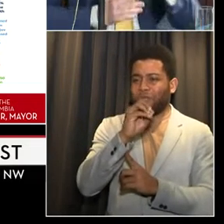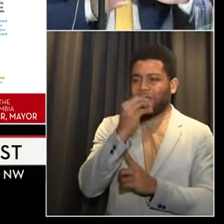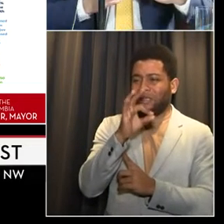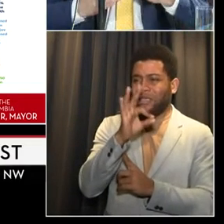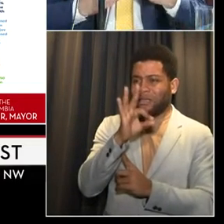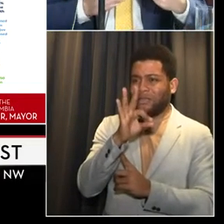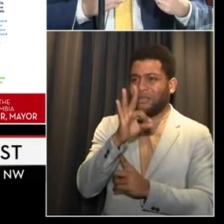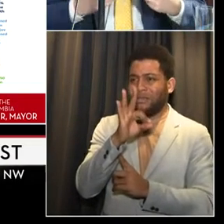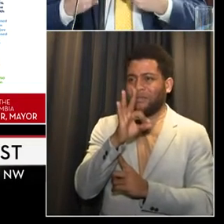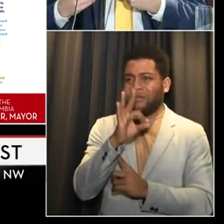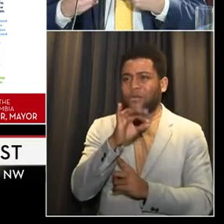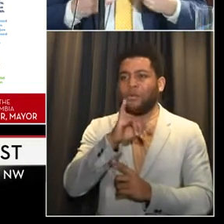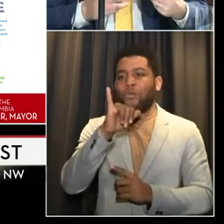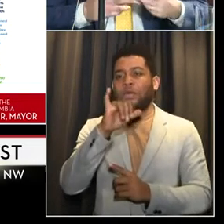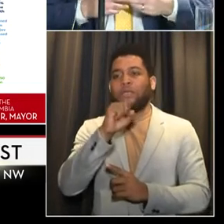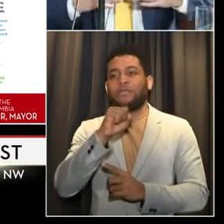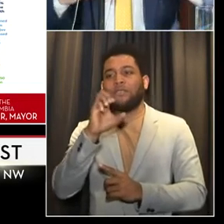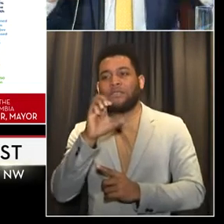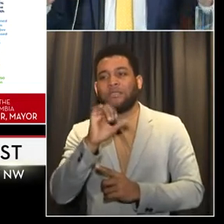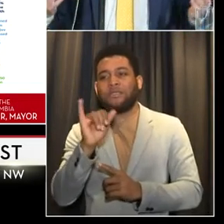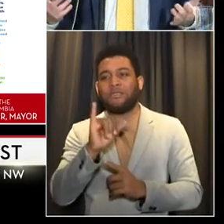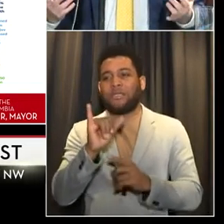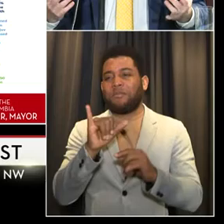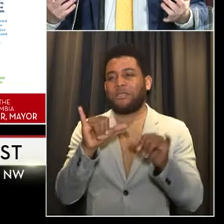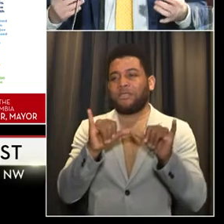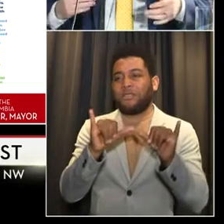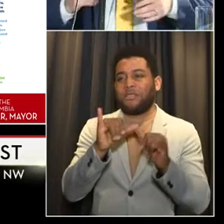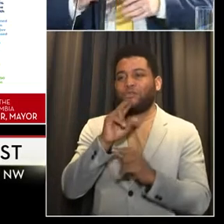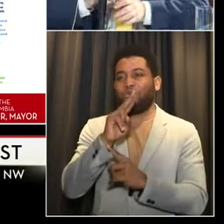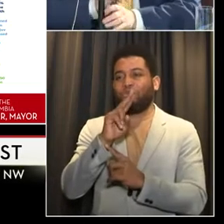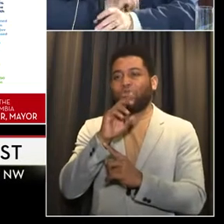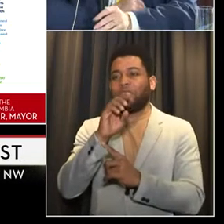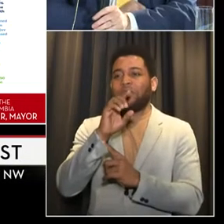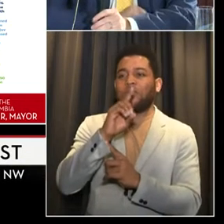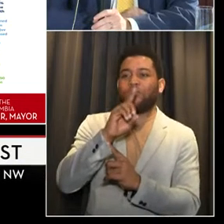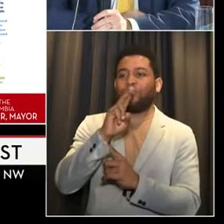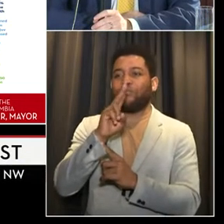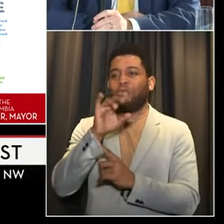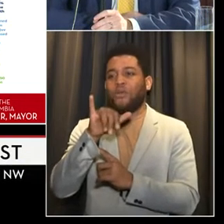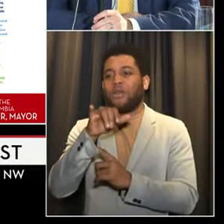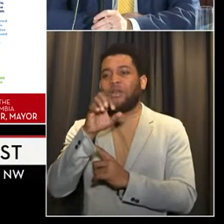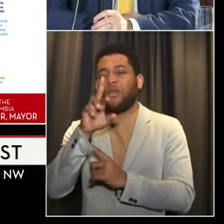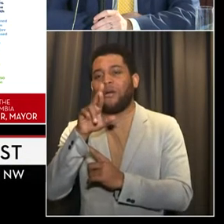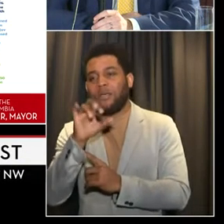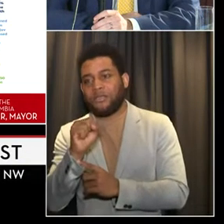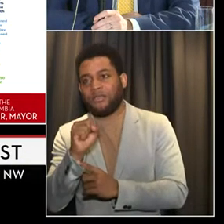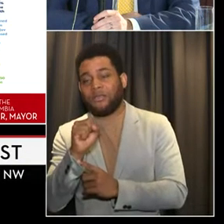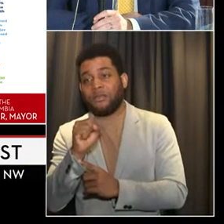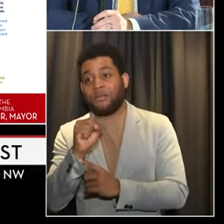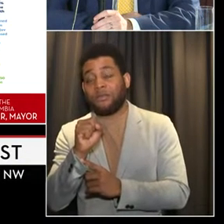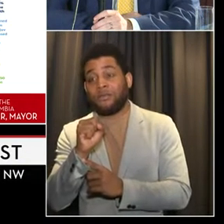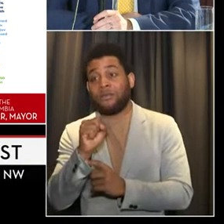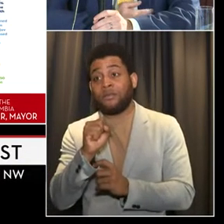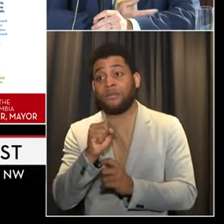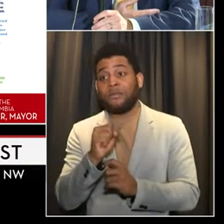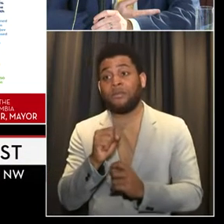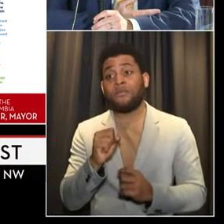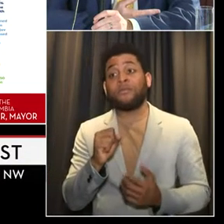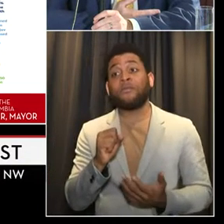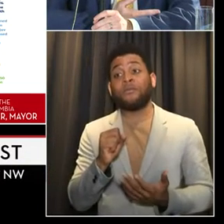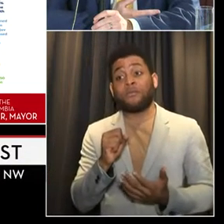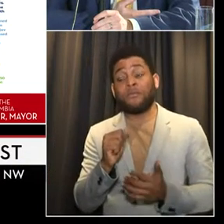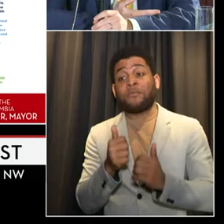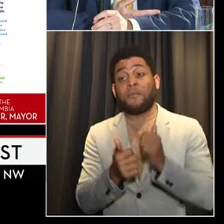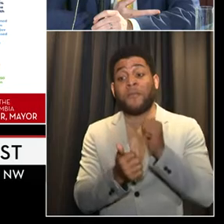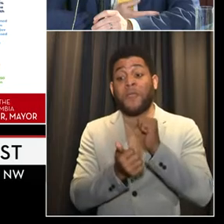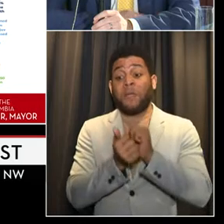So it's not as if DYRS had larger facilities then. They were large part, most of the juveniles were in community supervised